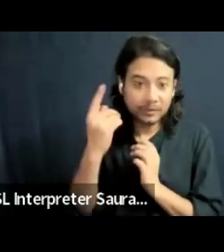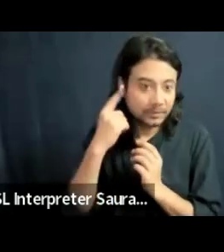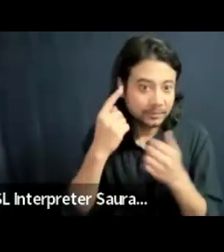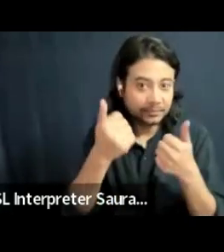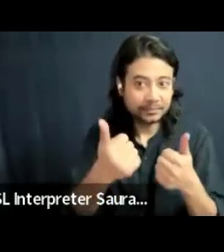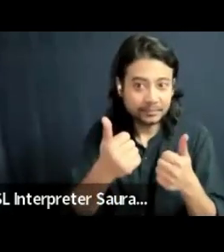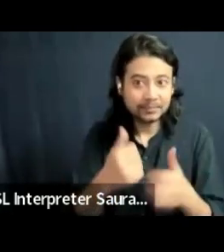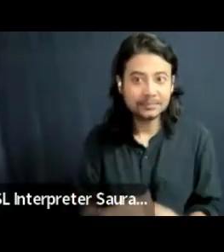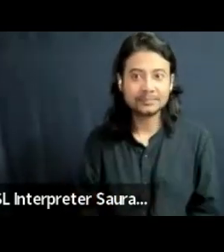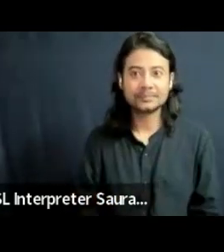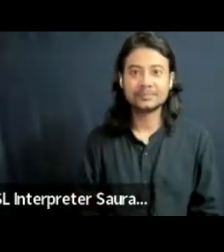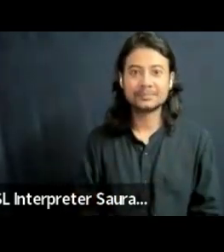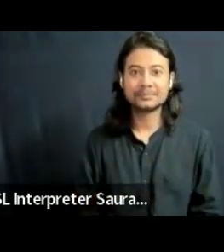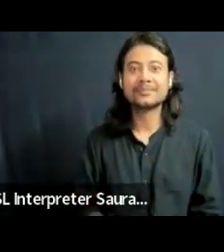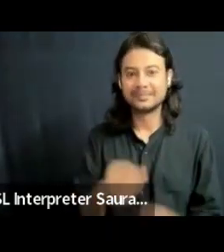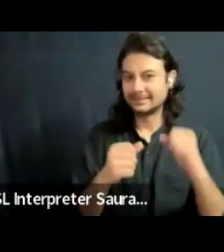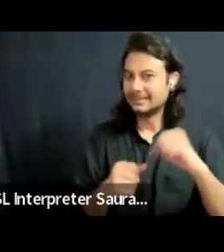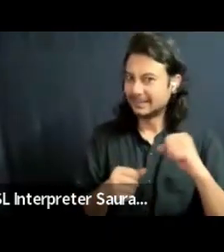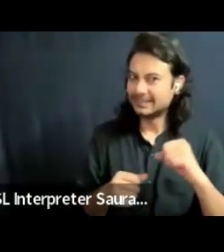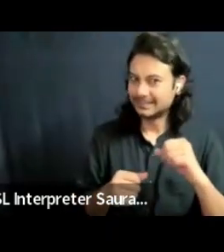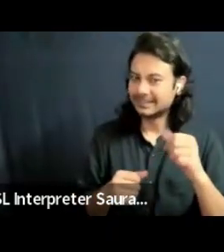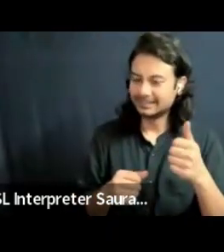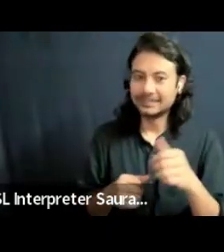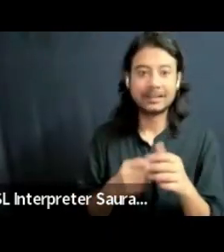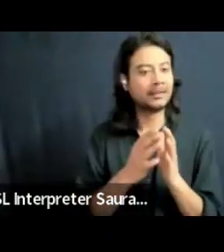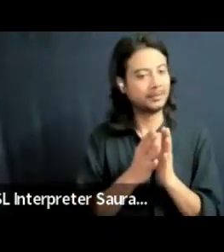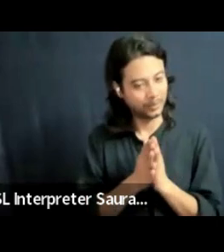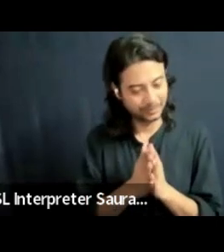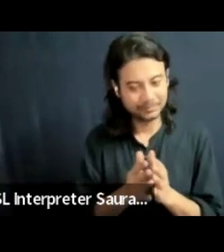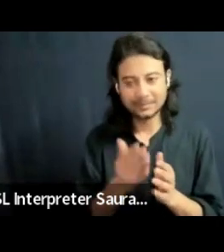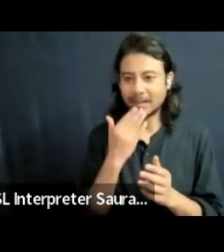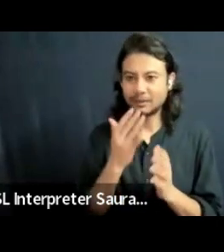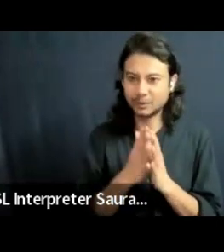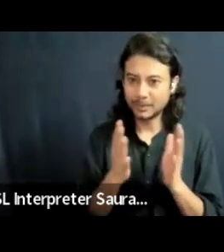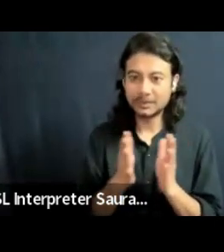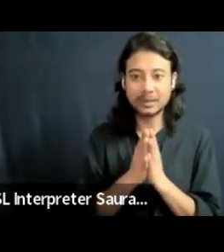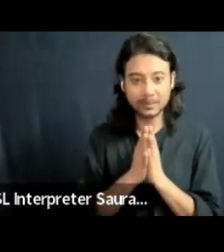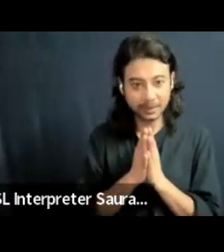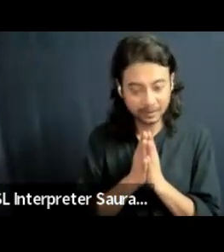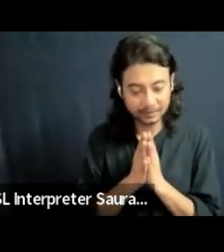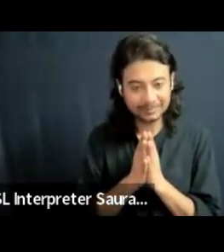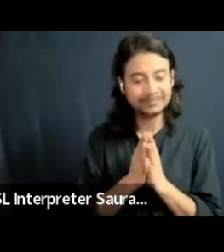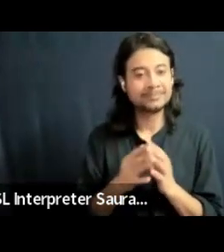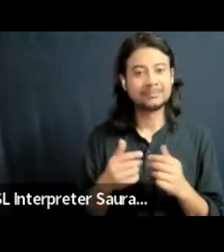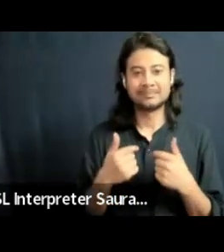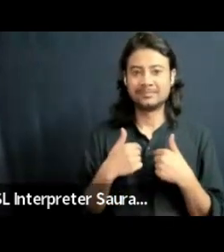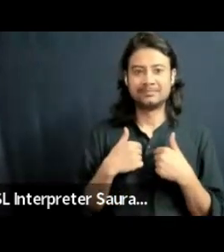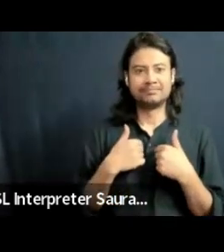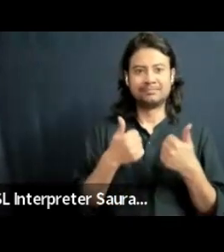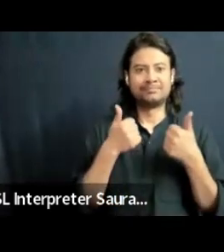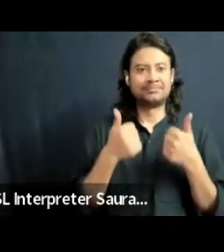Yes, ma'am, we can hear you. Okay. Thank you very much. Namaskar. It's very nice to be with everybody